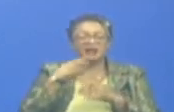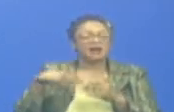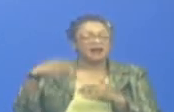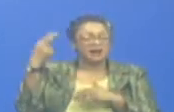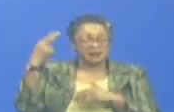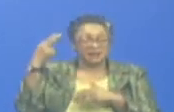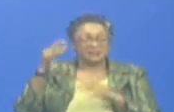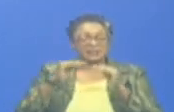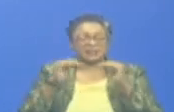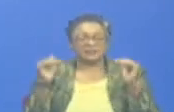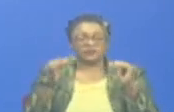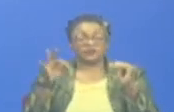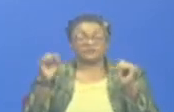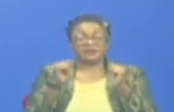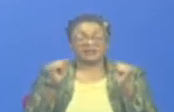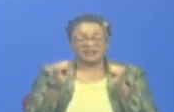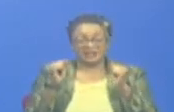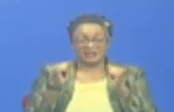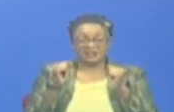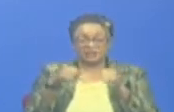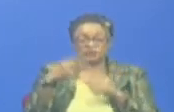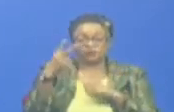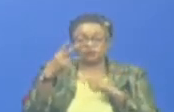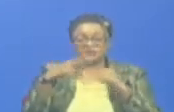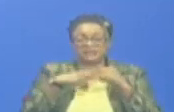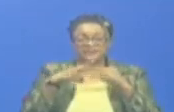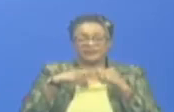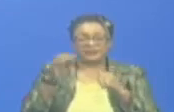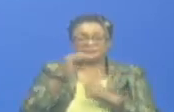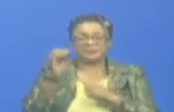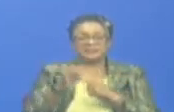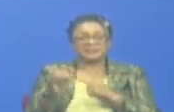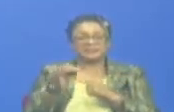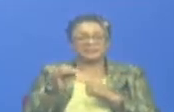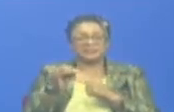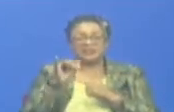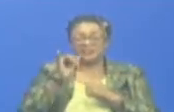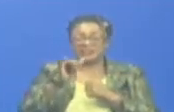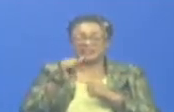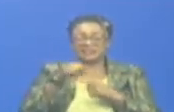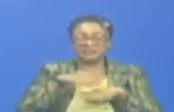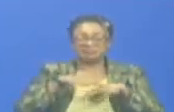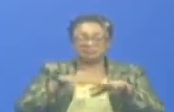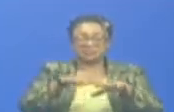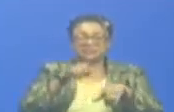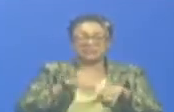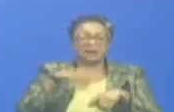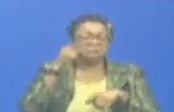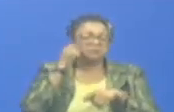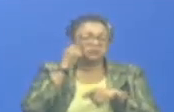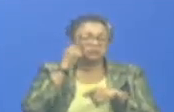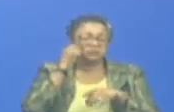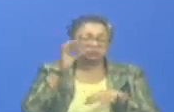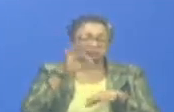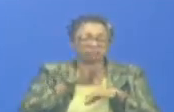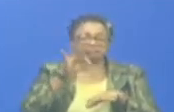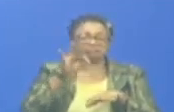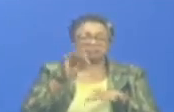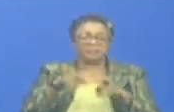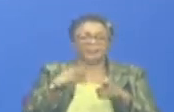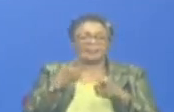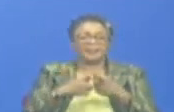highest levels at 27%. Malaria is spread by the bite of an infected mosquito, and therefore protecting